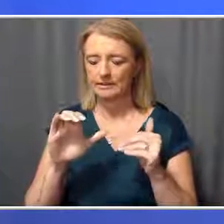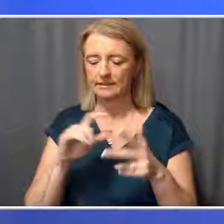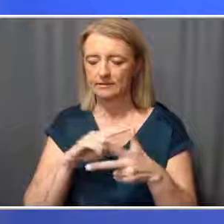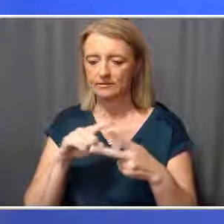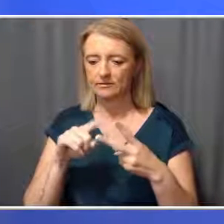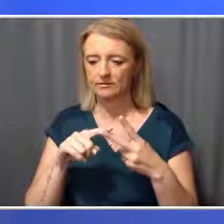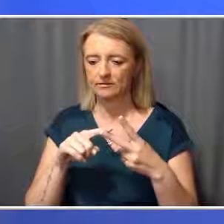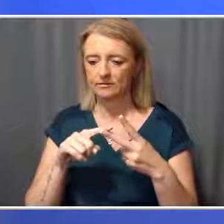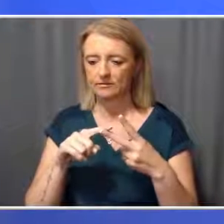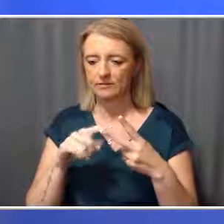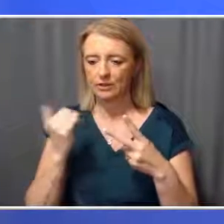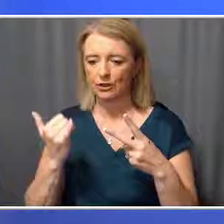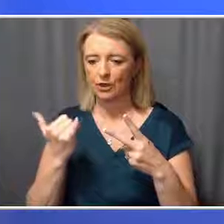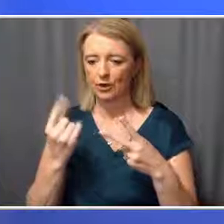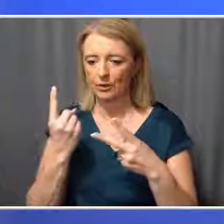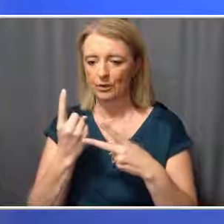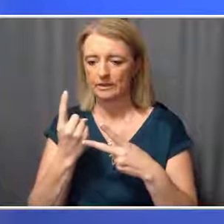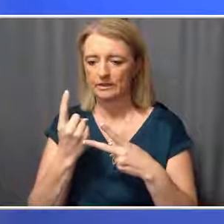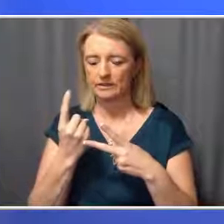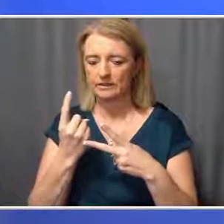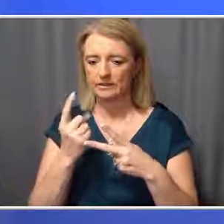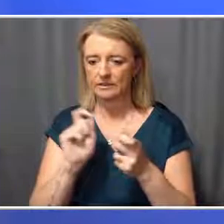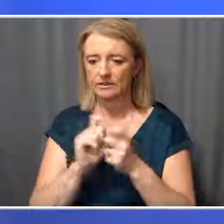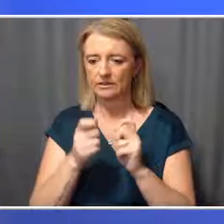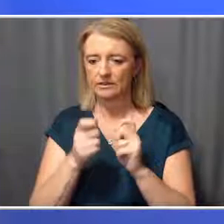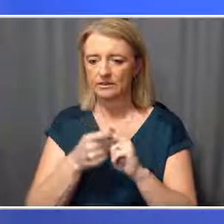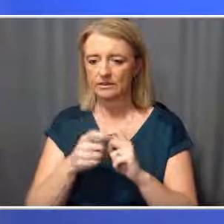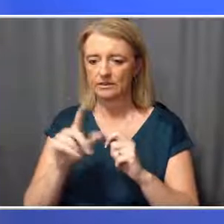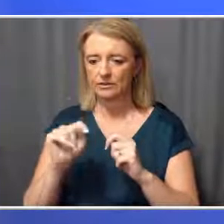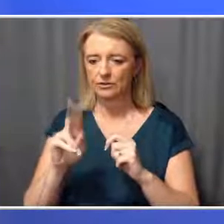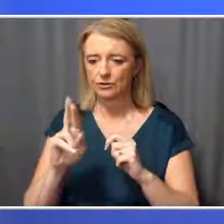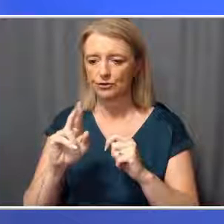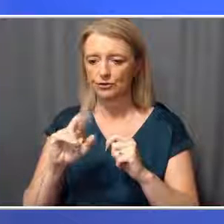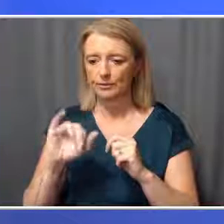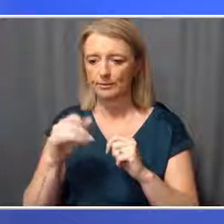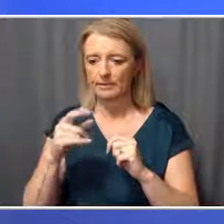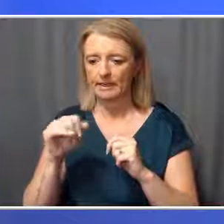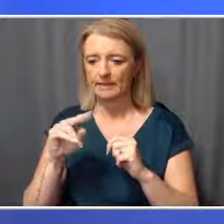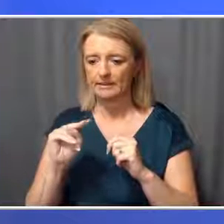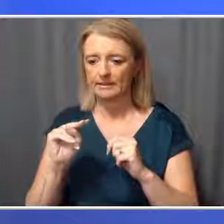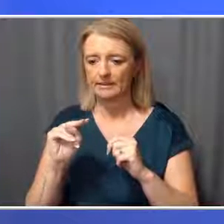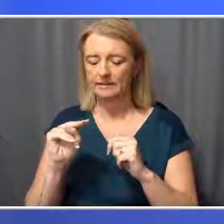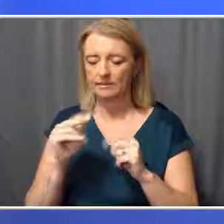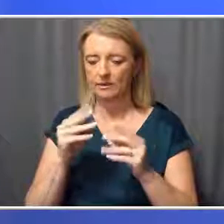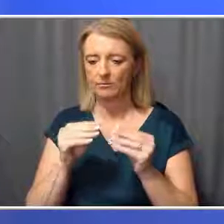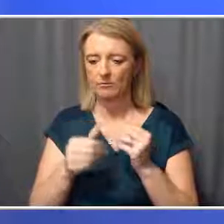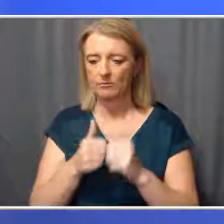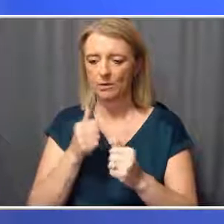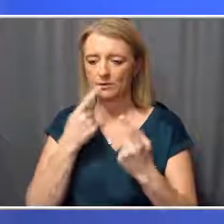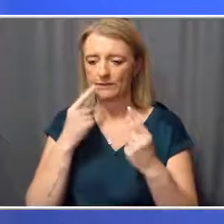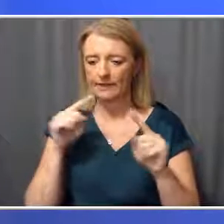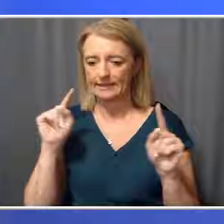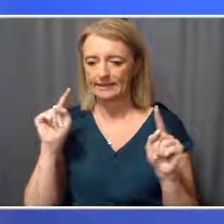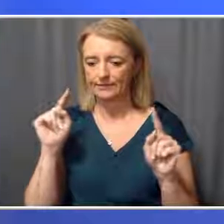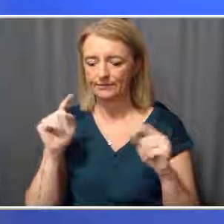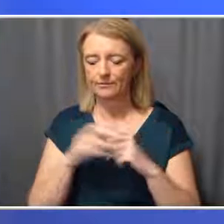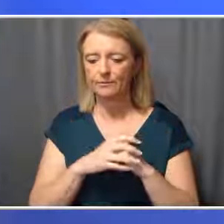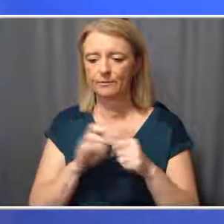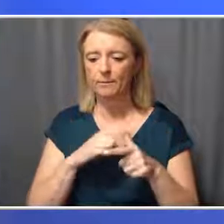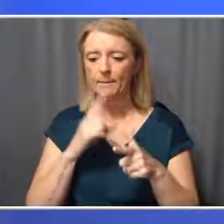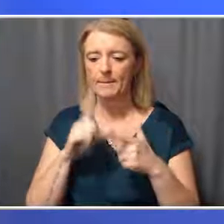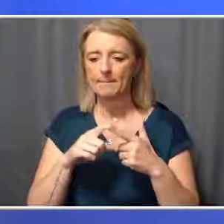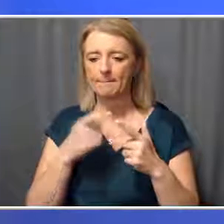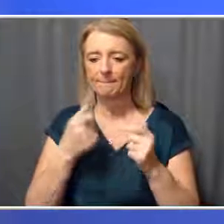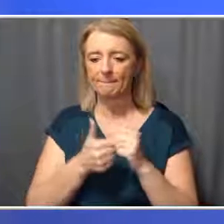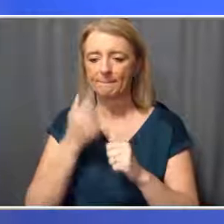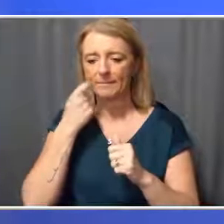play the game, do the dance. Yeah, I mean, you're certainly well educated and been down a long road, obviously. And what was the tipping point that led